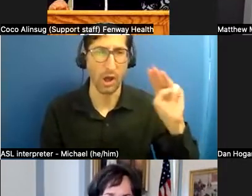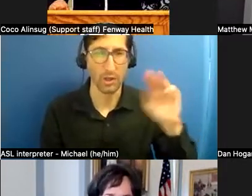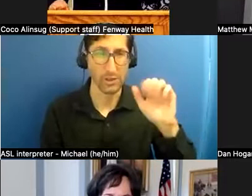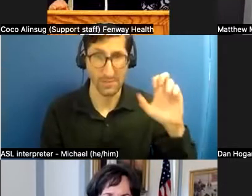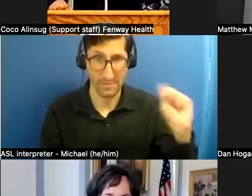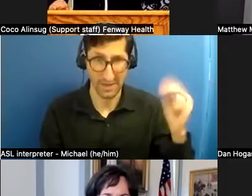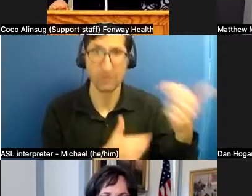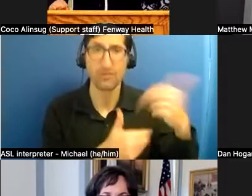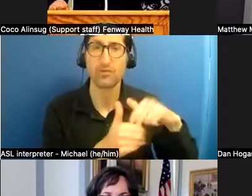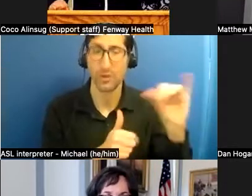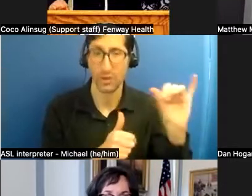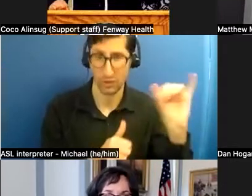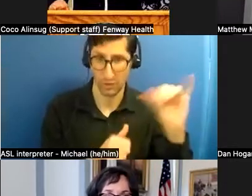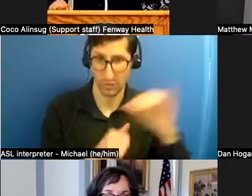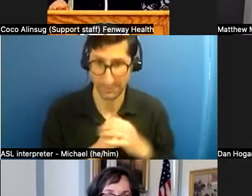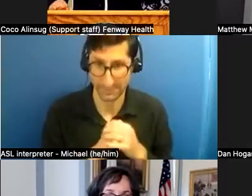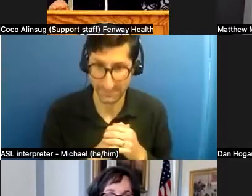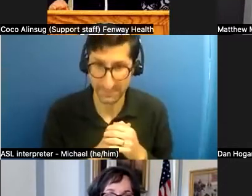us this evening.